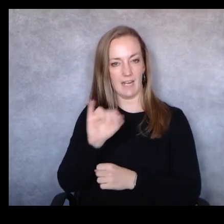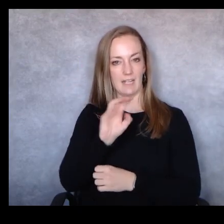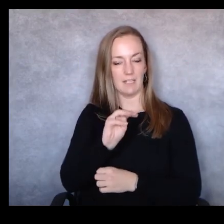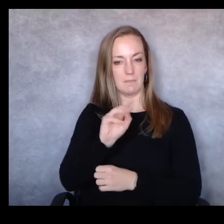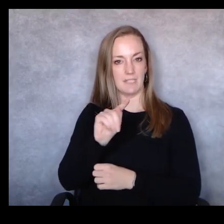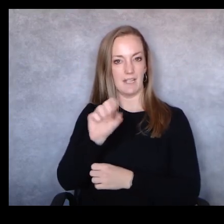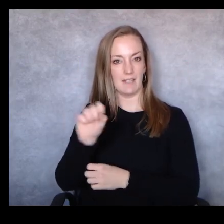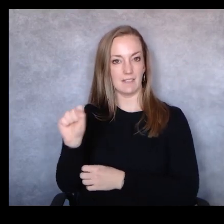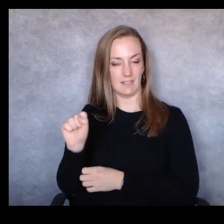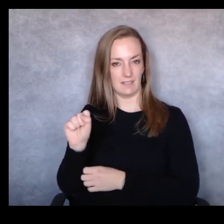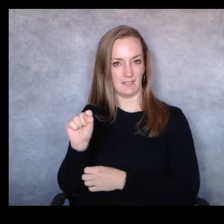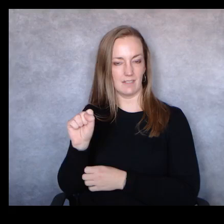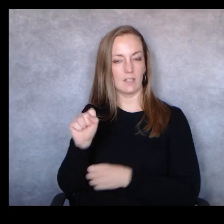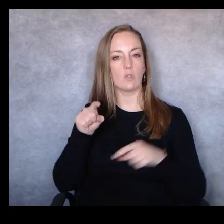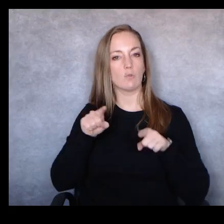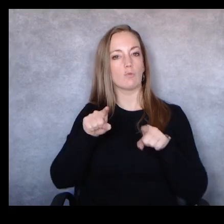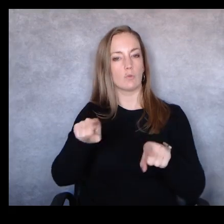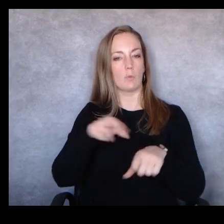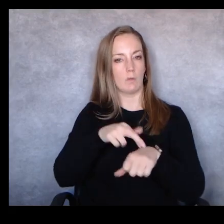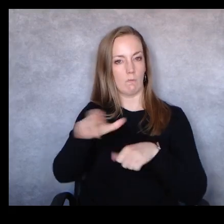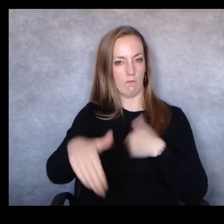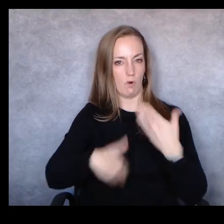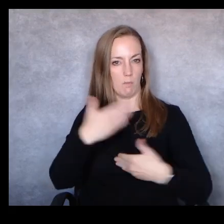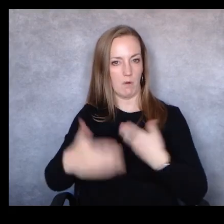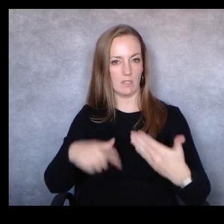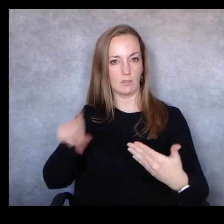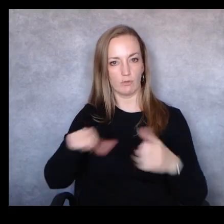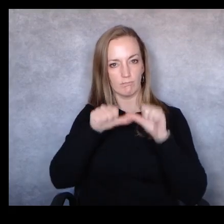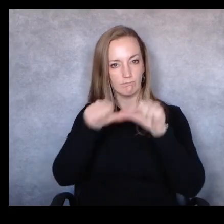MTSS interventions during the referral process.